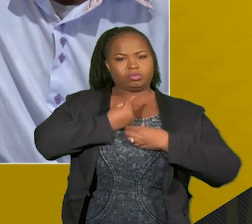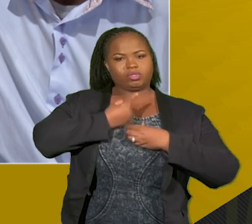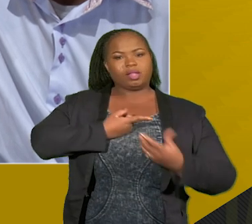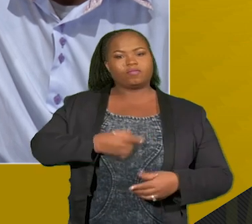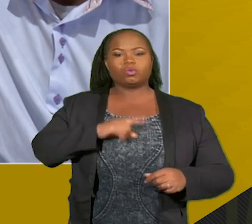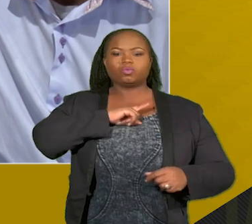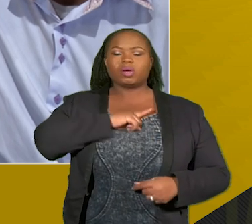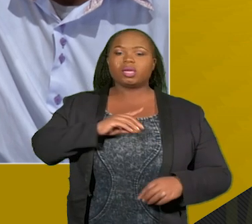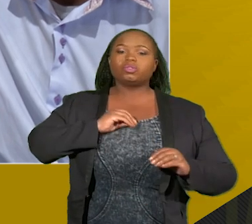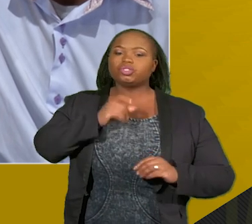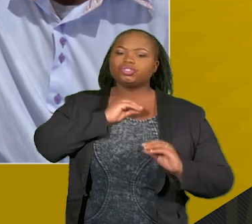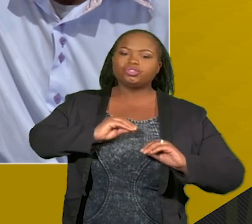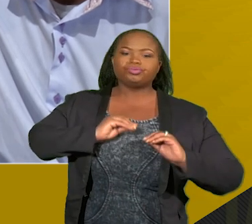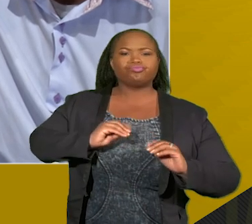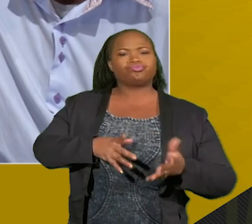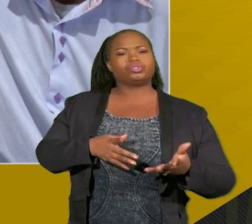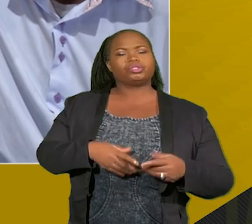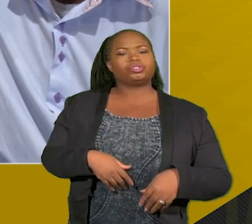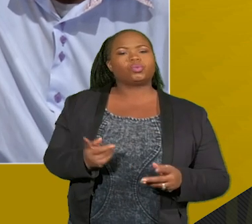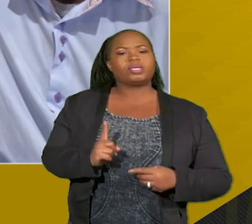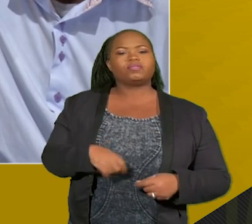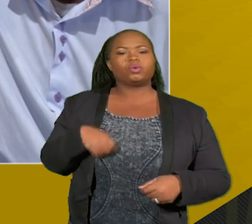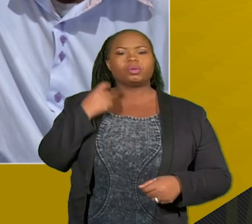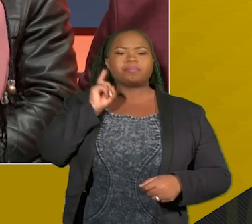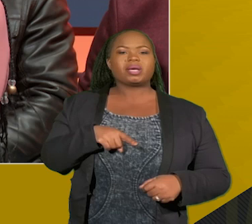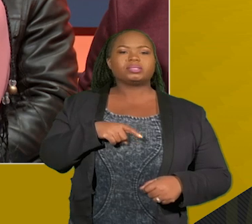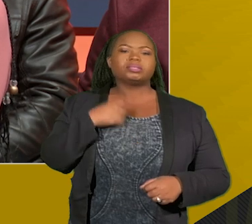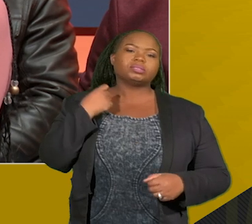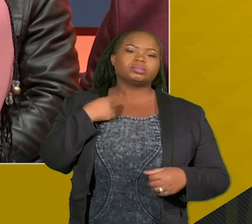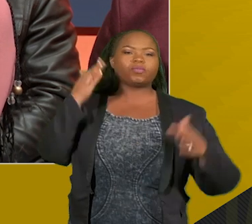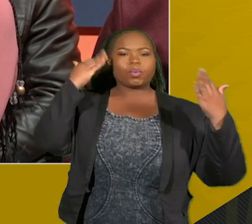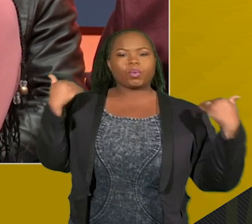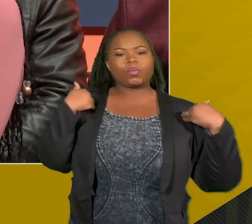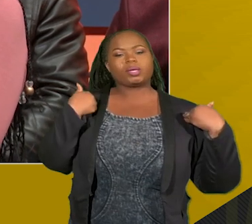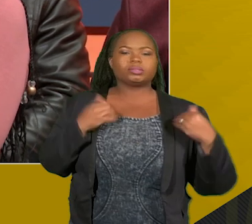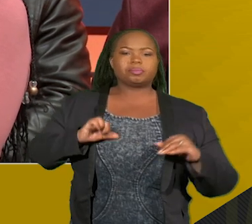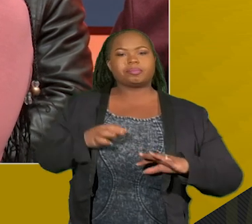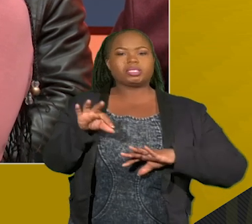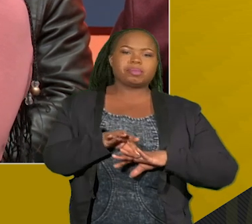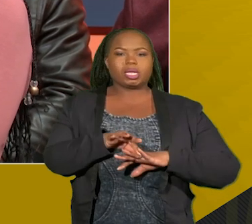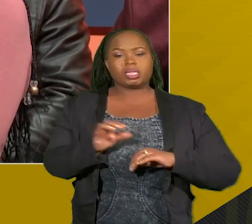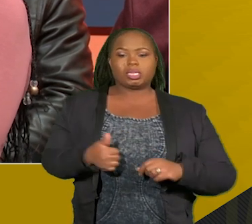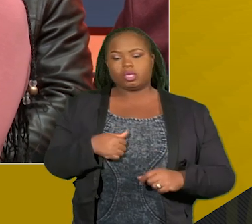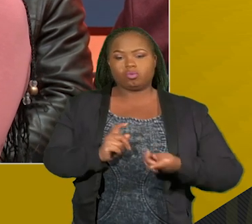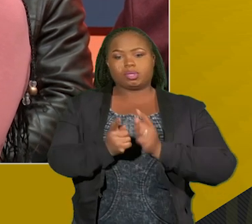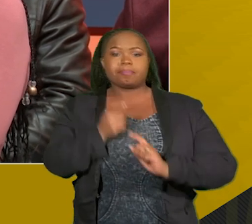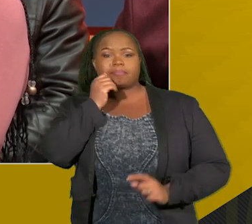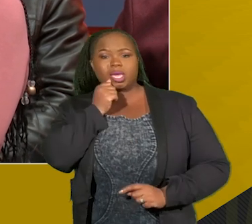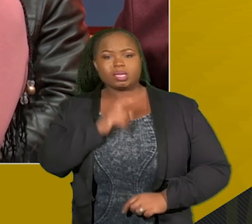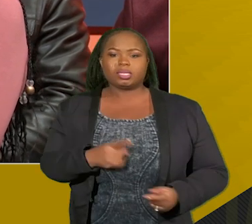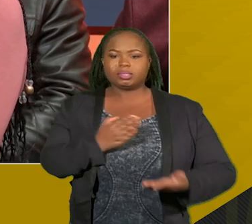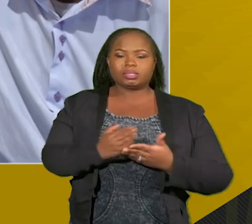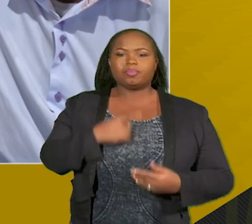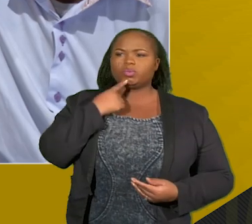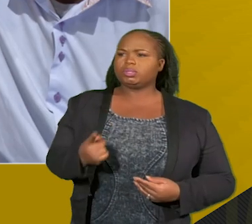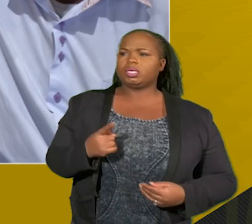church, they tell you that you're not a real man until you marry. Mm. A white wedding, charismatic churches. Mm. Tradition tells you that you are not a man until you go spend 5 weeks in the